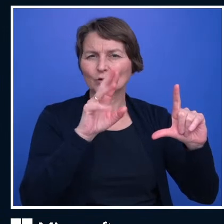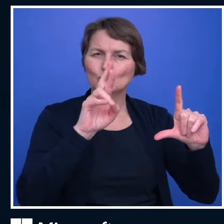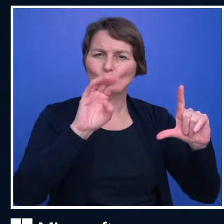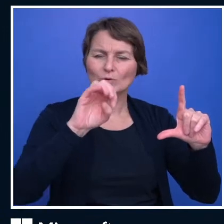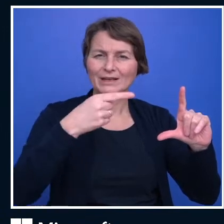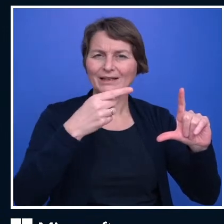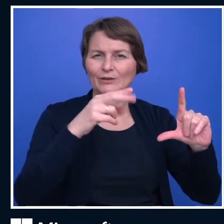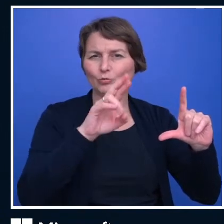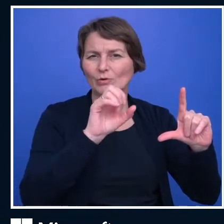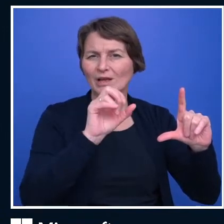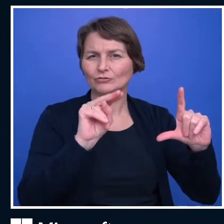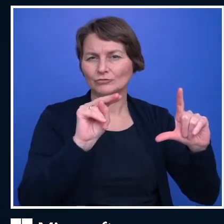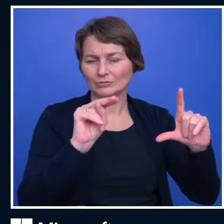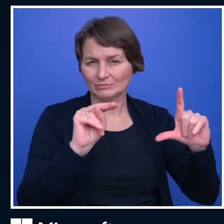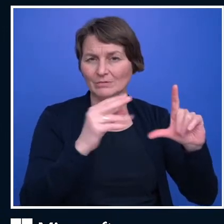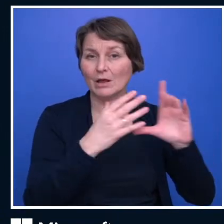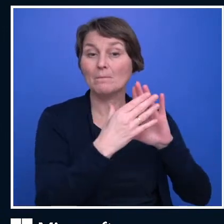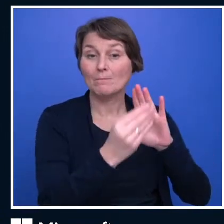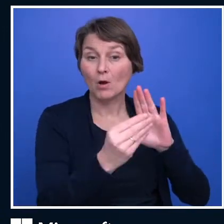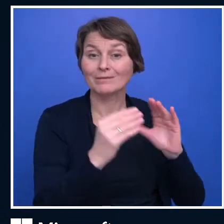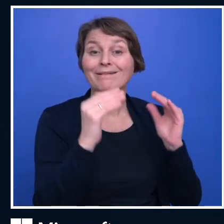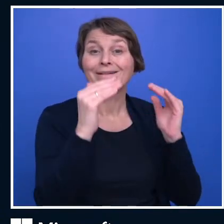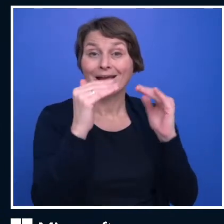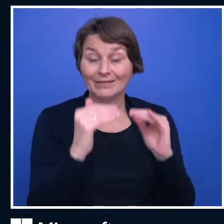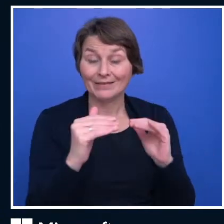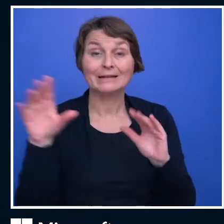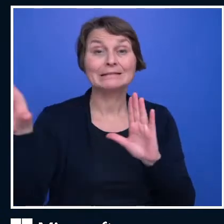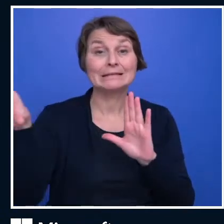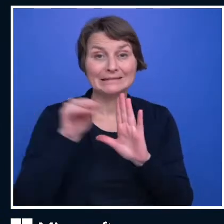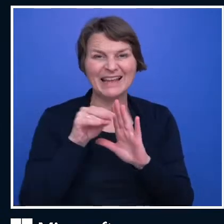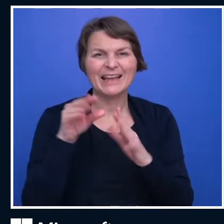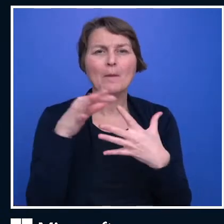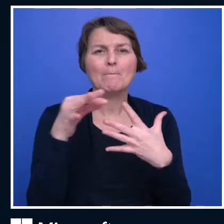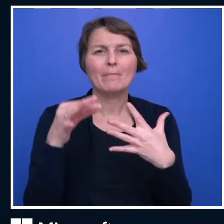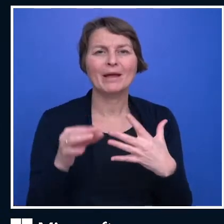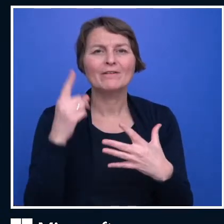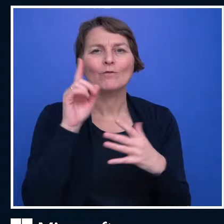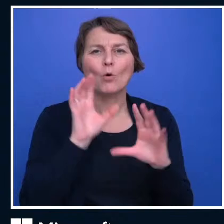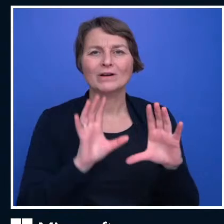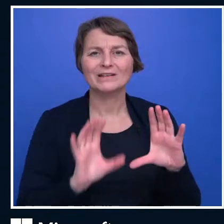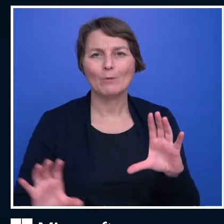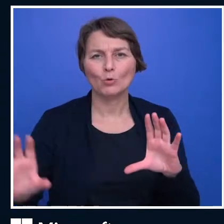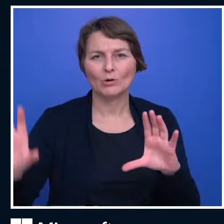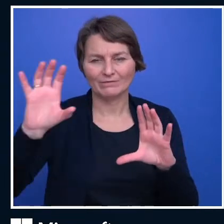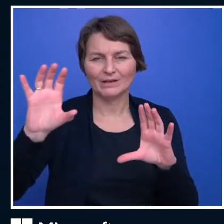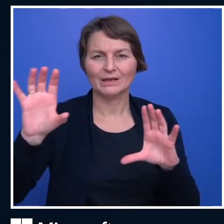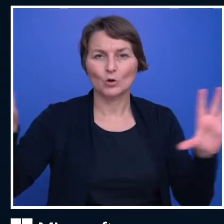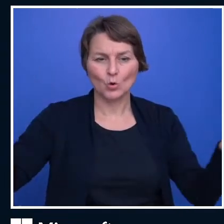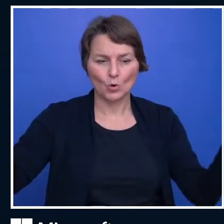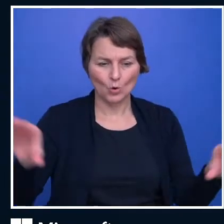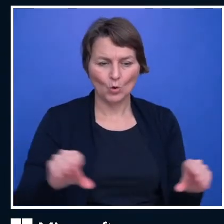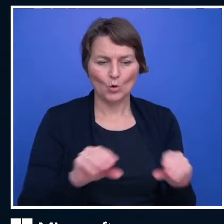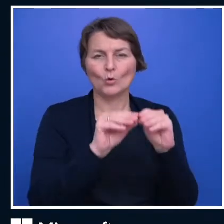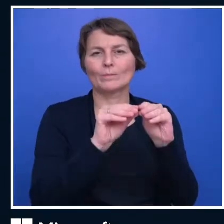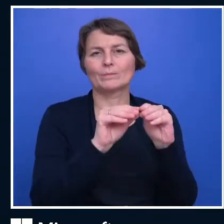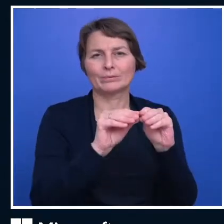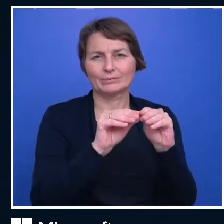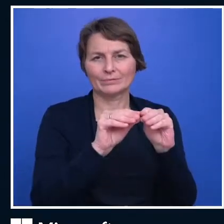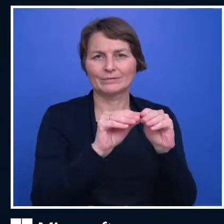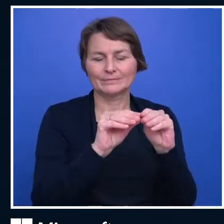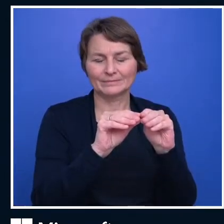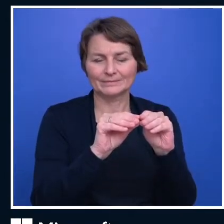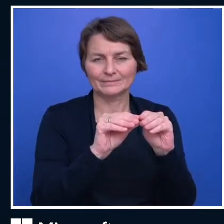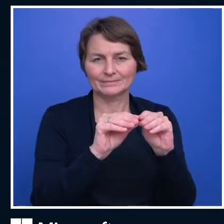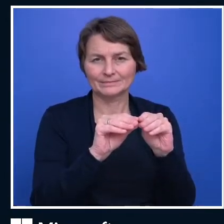parity. As I said, it is one of the most well-known criterion, and which is and on